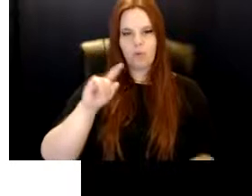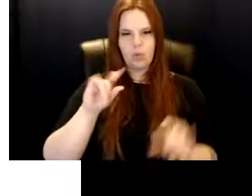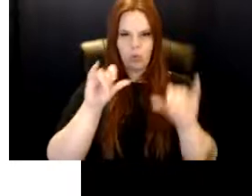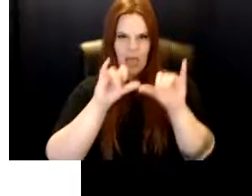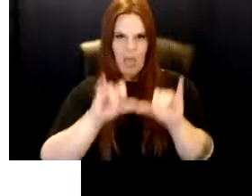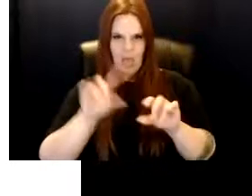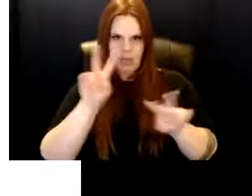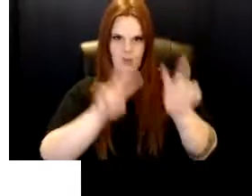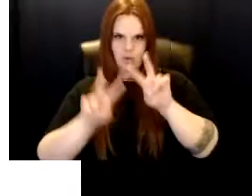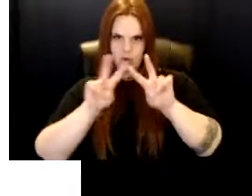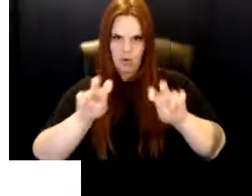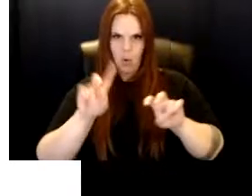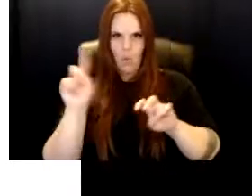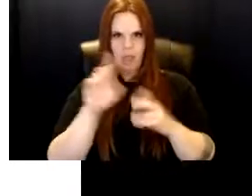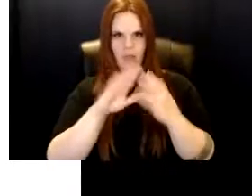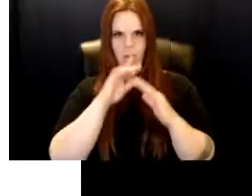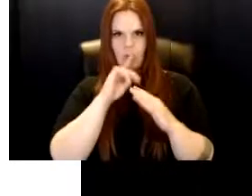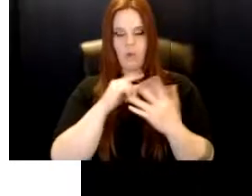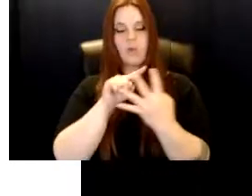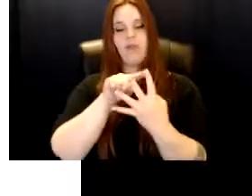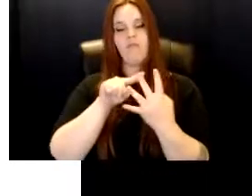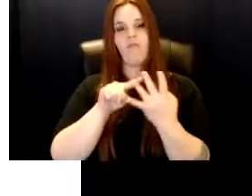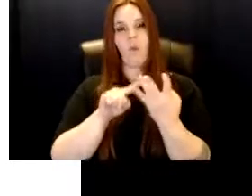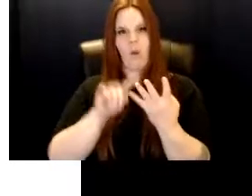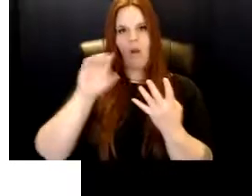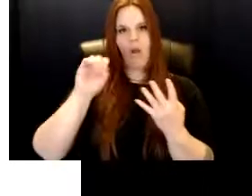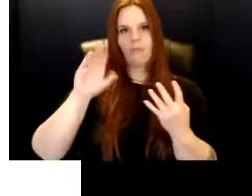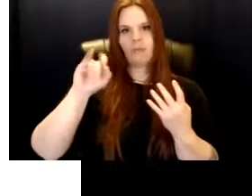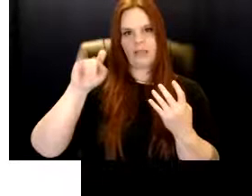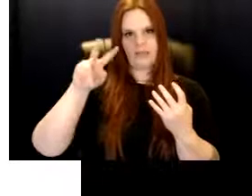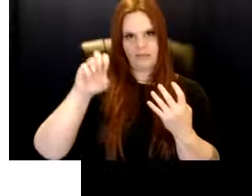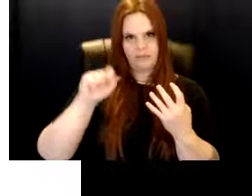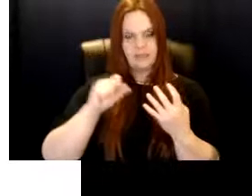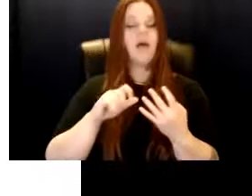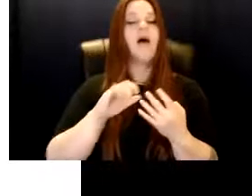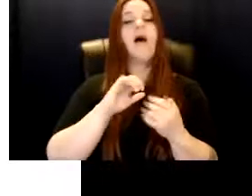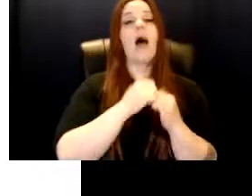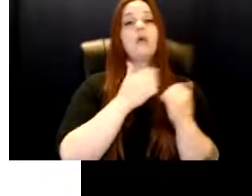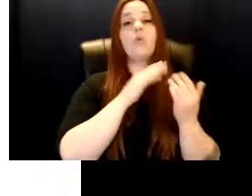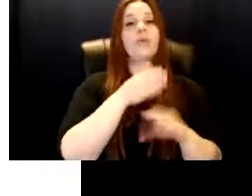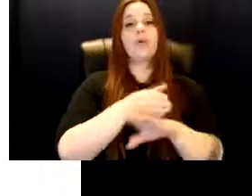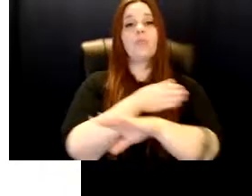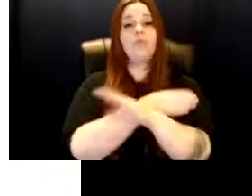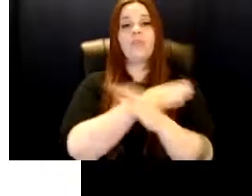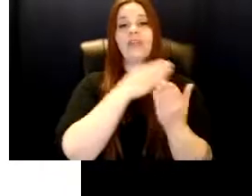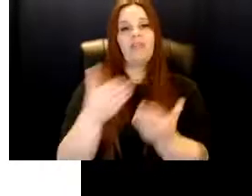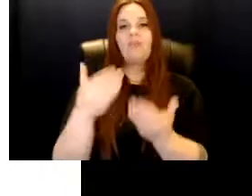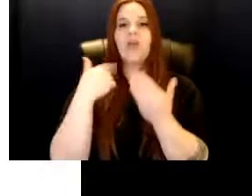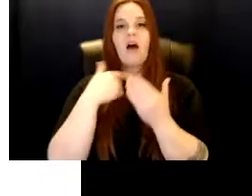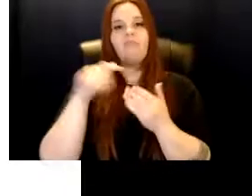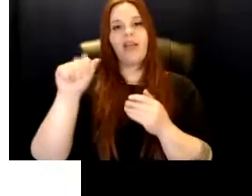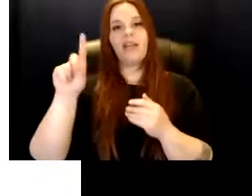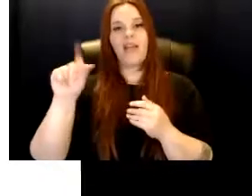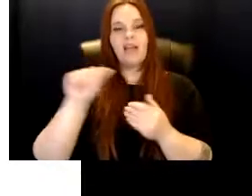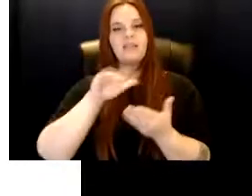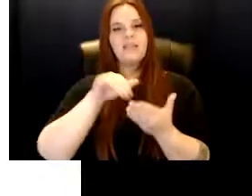were. We had 4 central objectives. That is, how can we improve delivery of our ADA center services? What's the